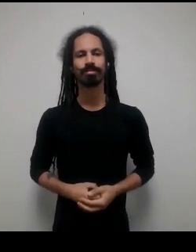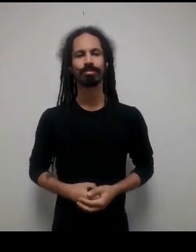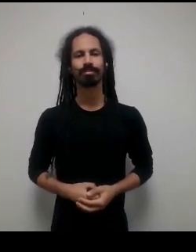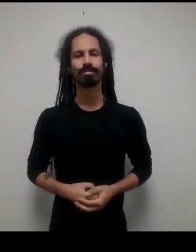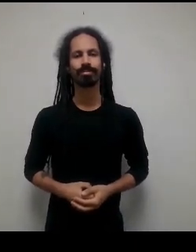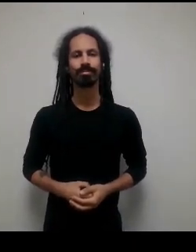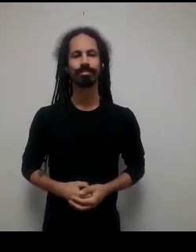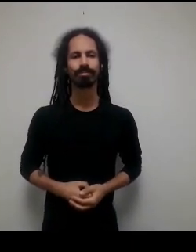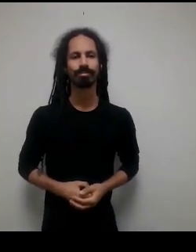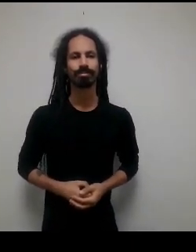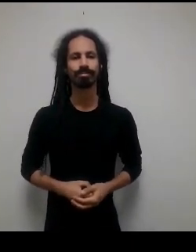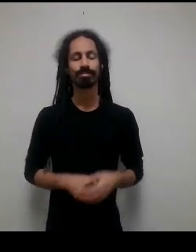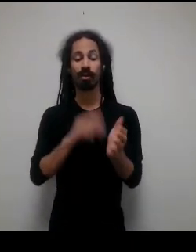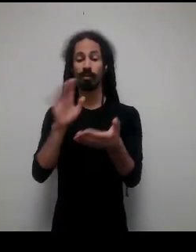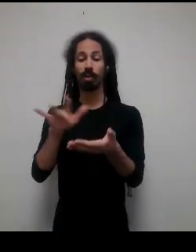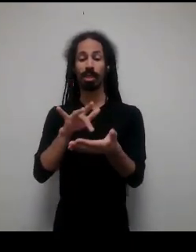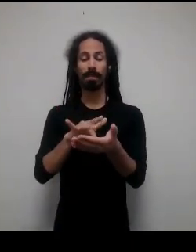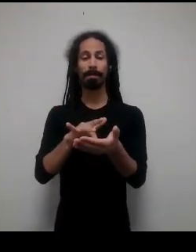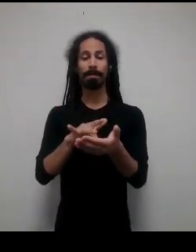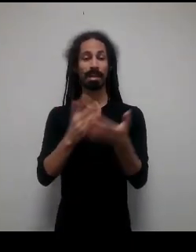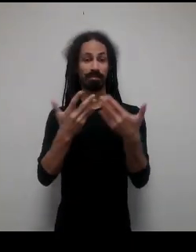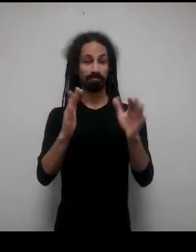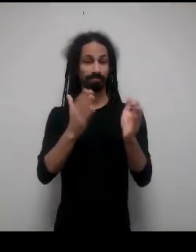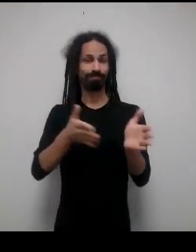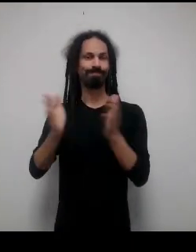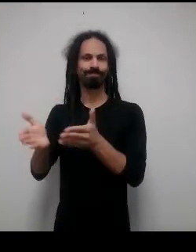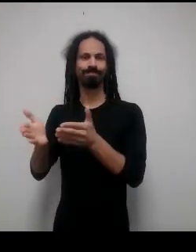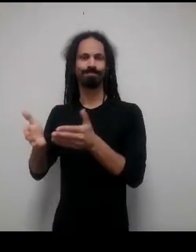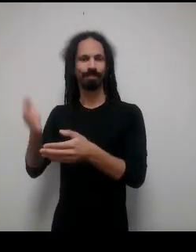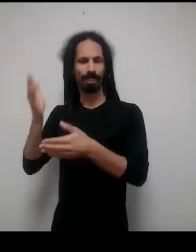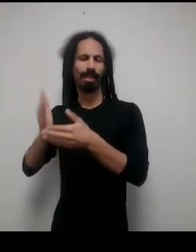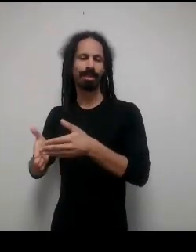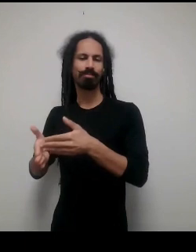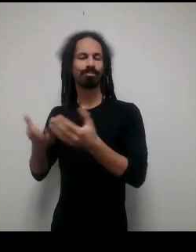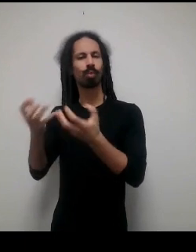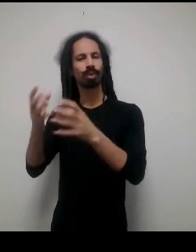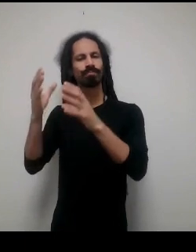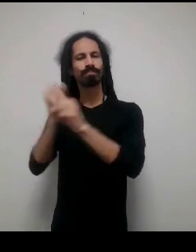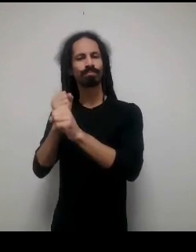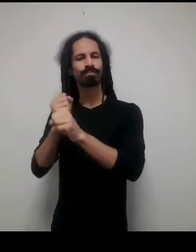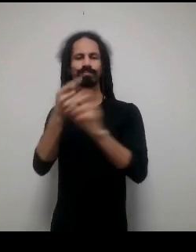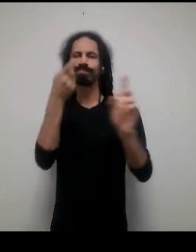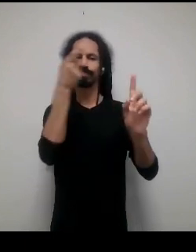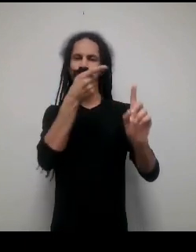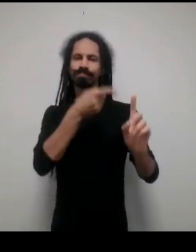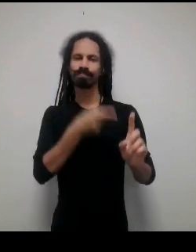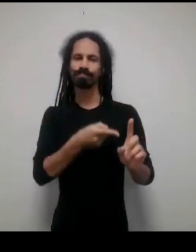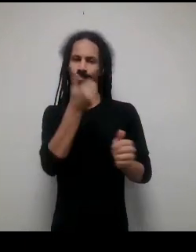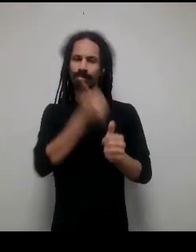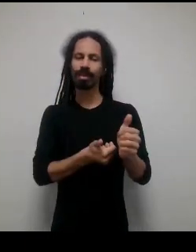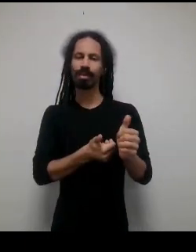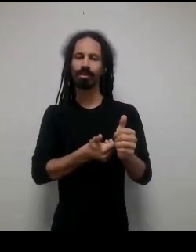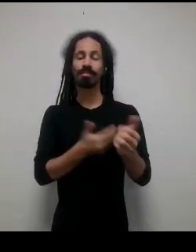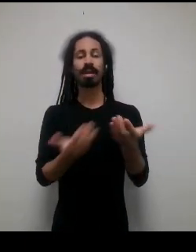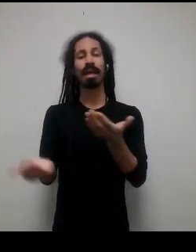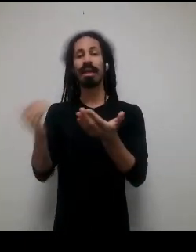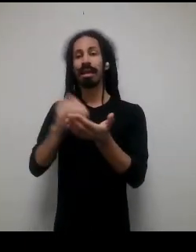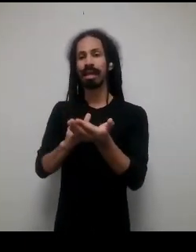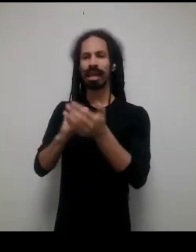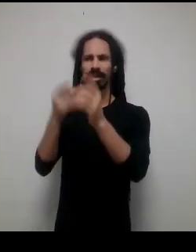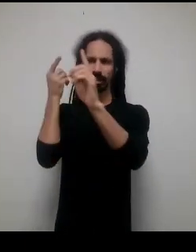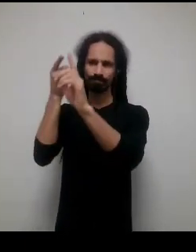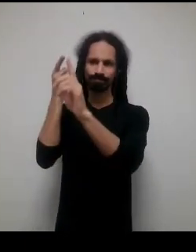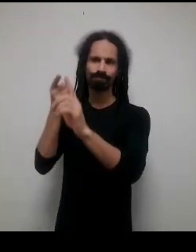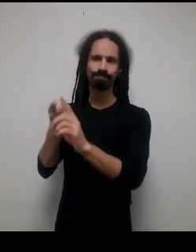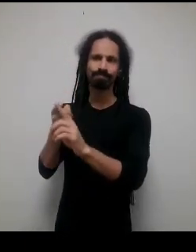After the middle comes the end, the conclusion, and here you want to summarize your main points and restate your objective. We don't want our audience